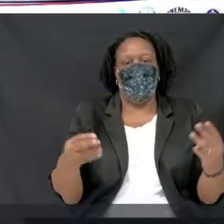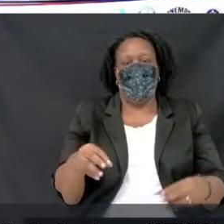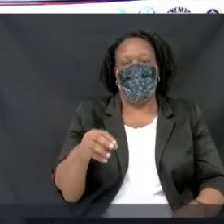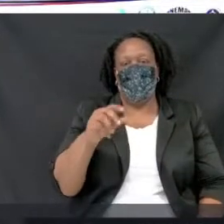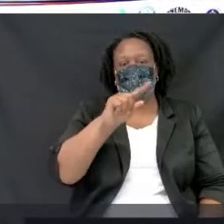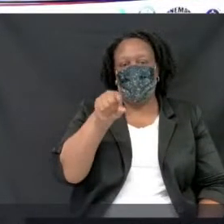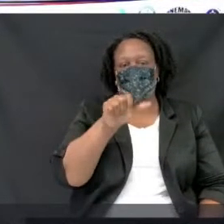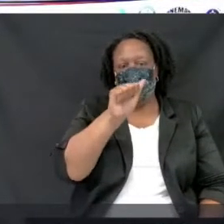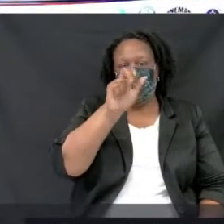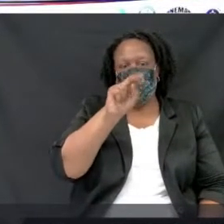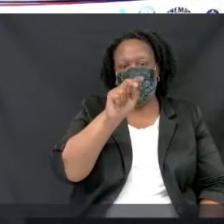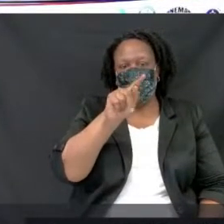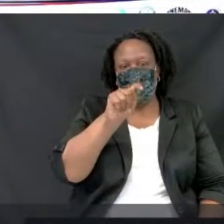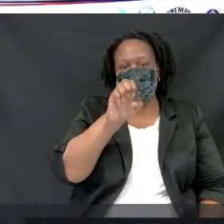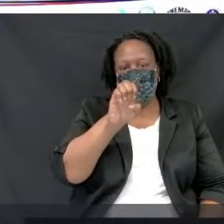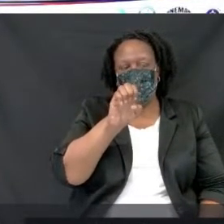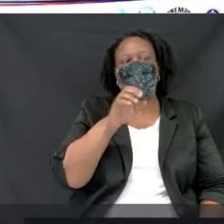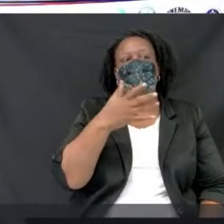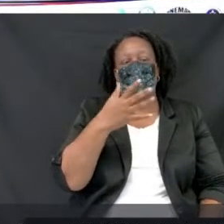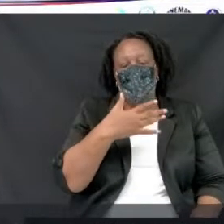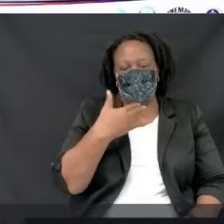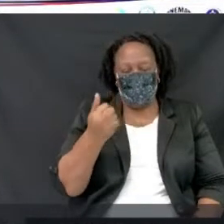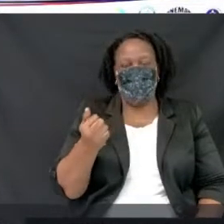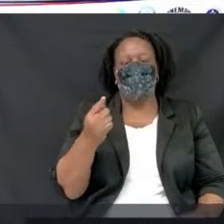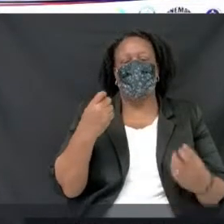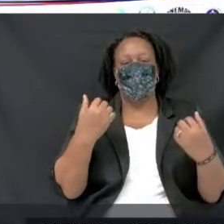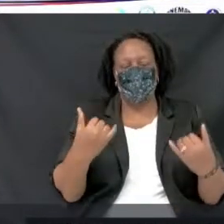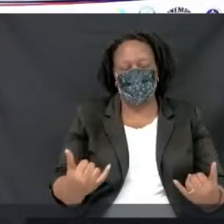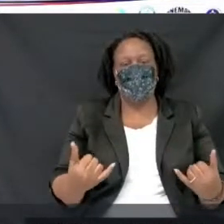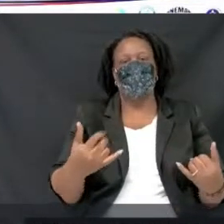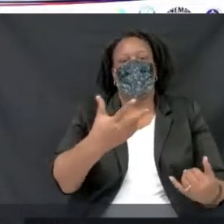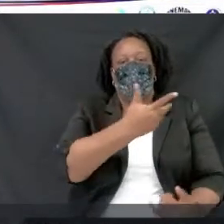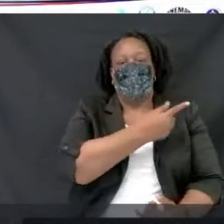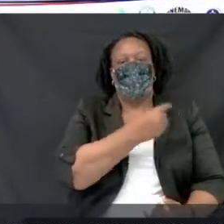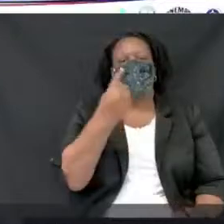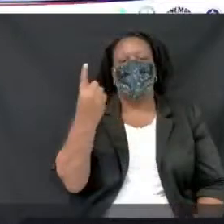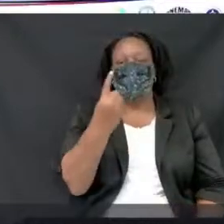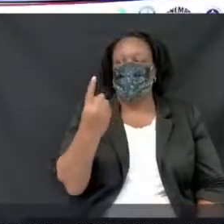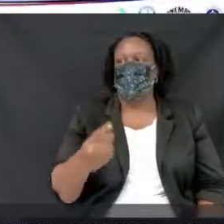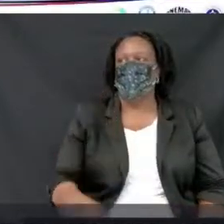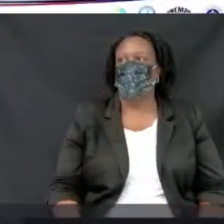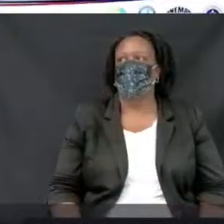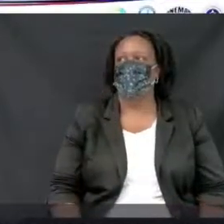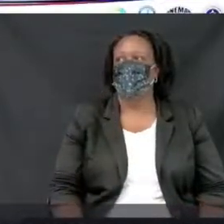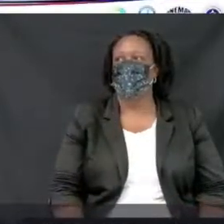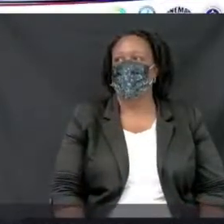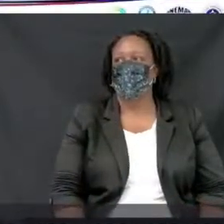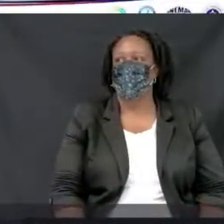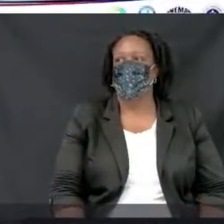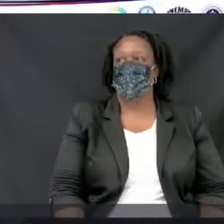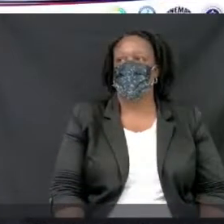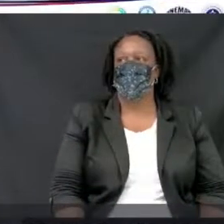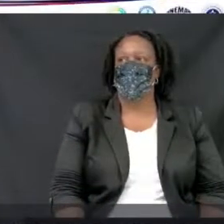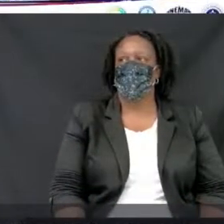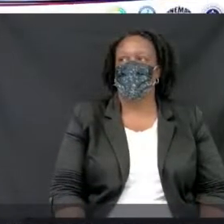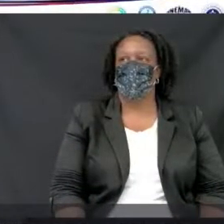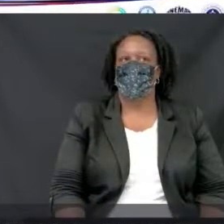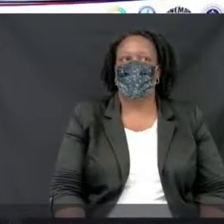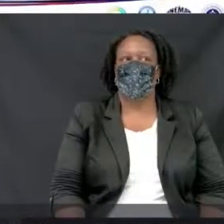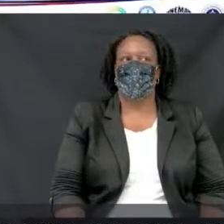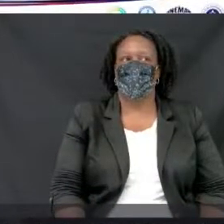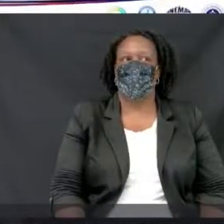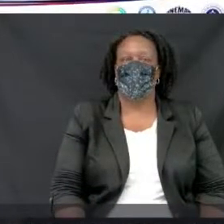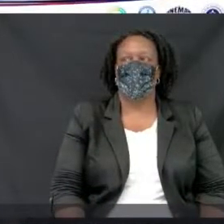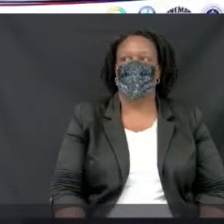considered and had discussion on the entertainment sector. In this regard, as Superintendent Henry would have